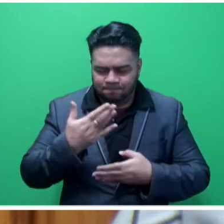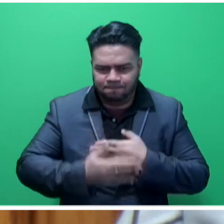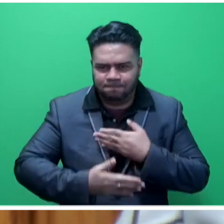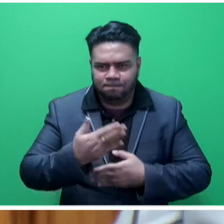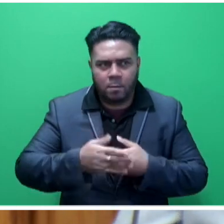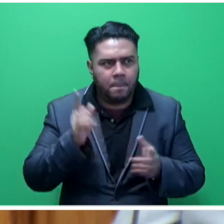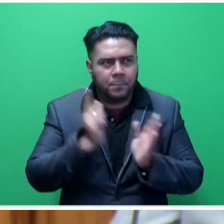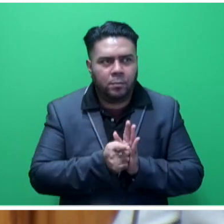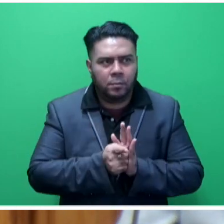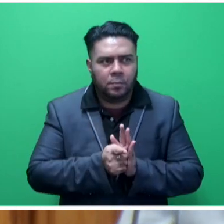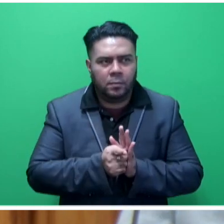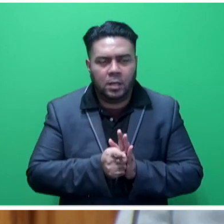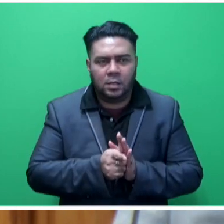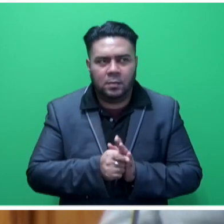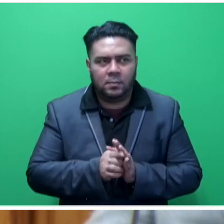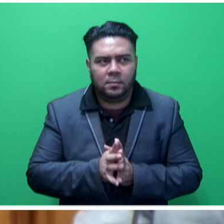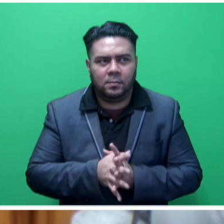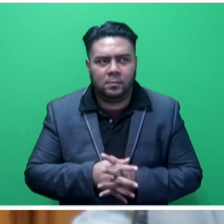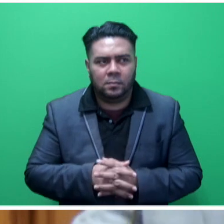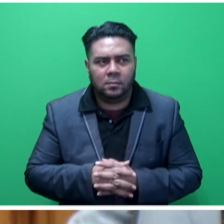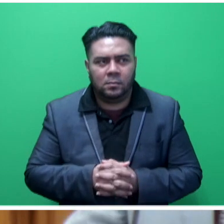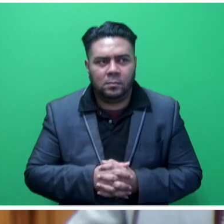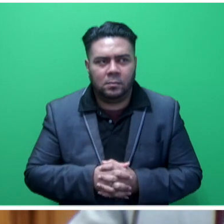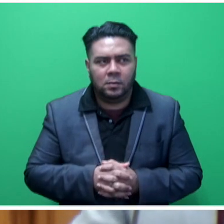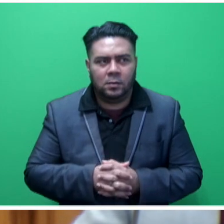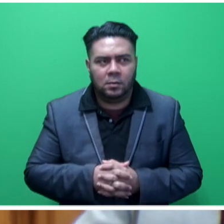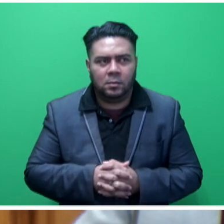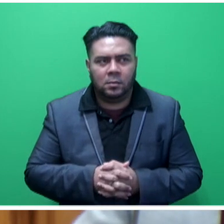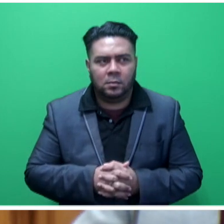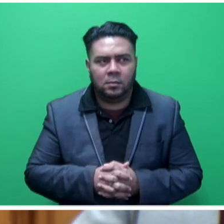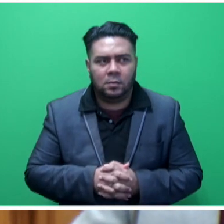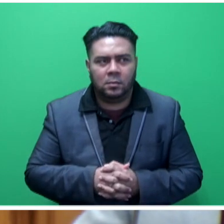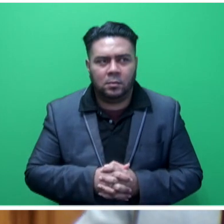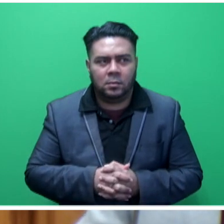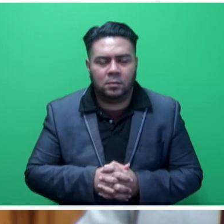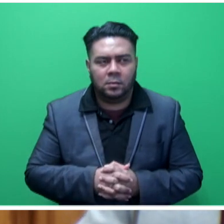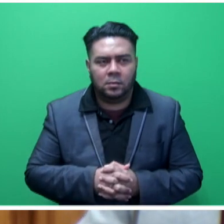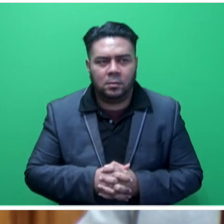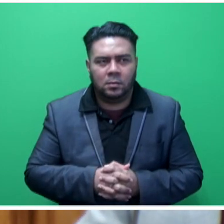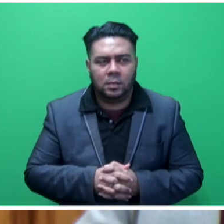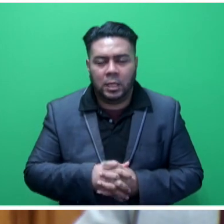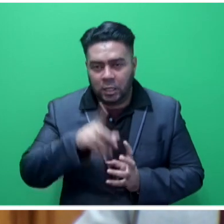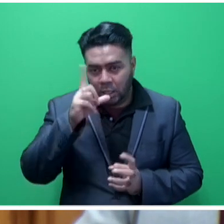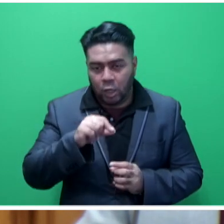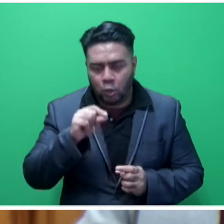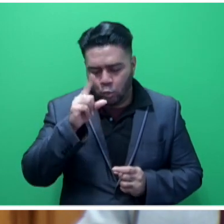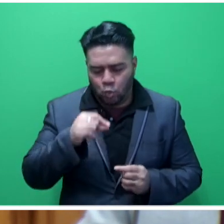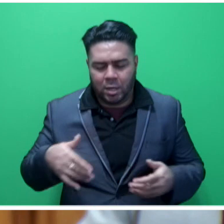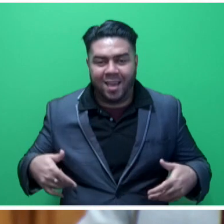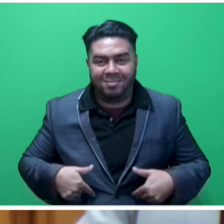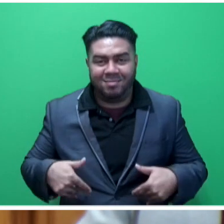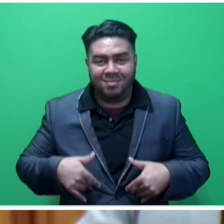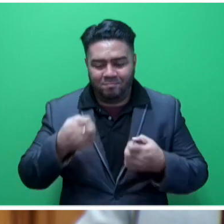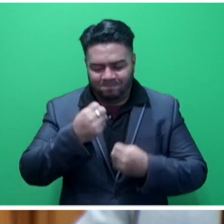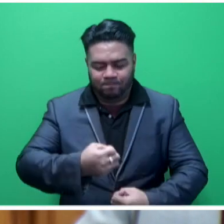do 3-dimensional figures, including looking at the visceral organs in 3 dimensions.